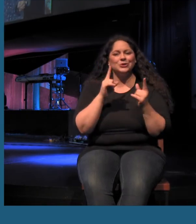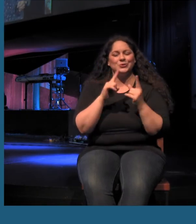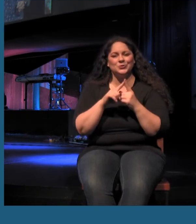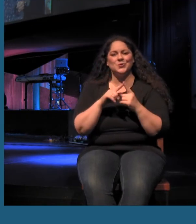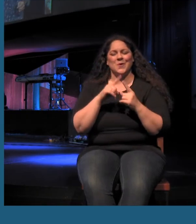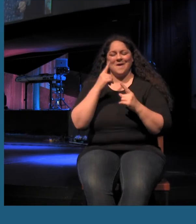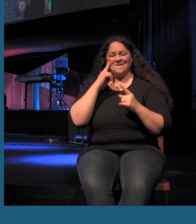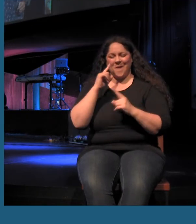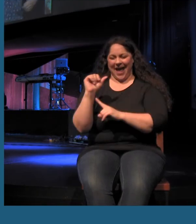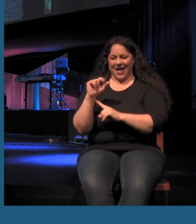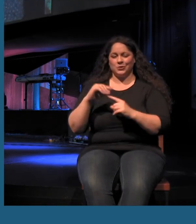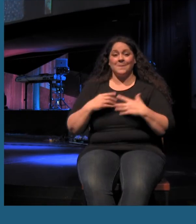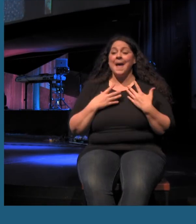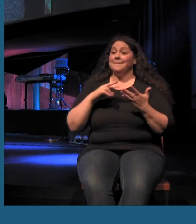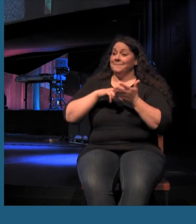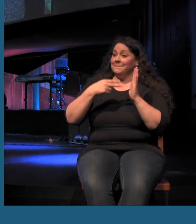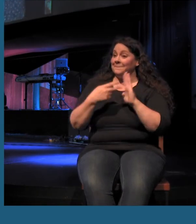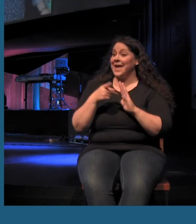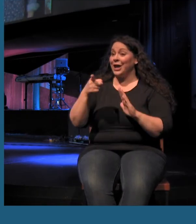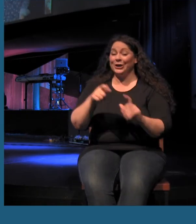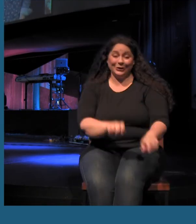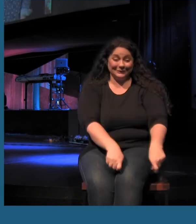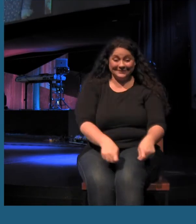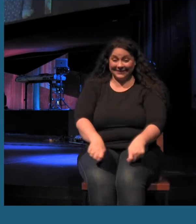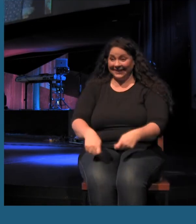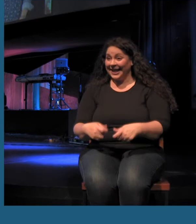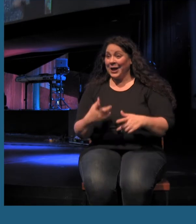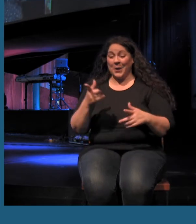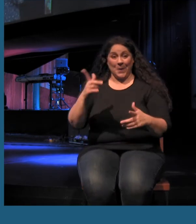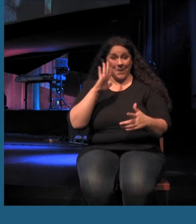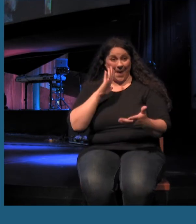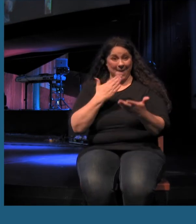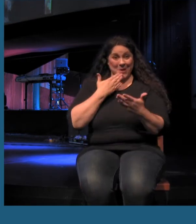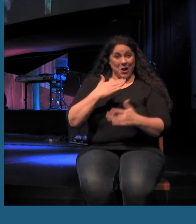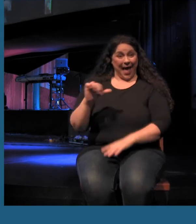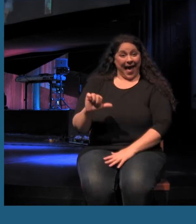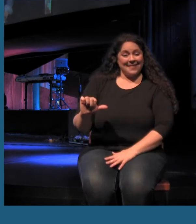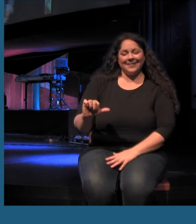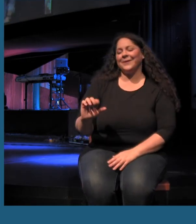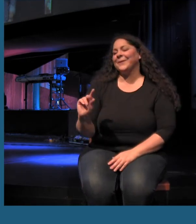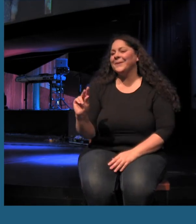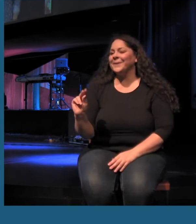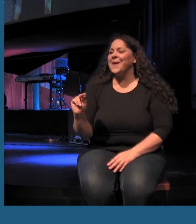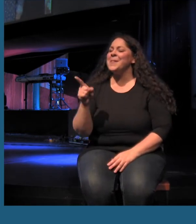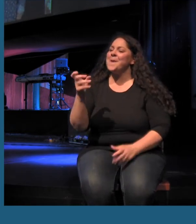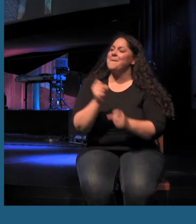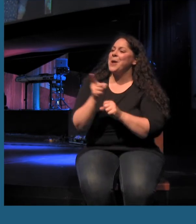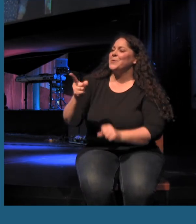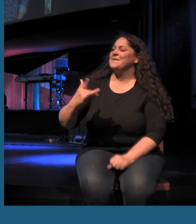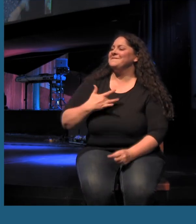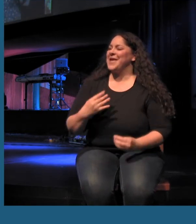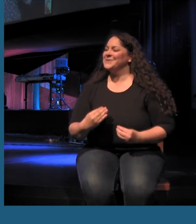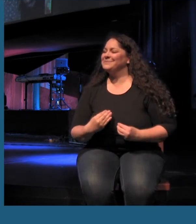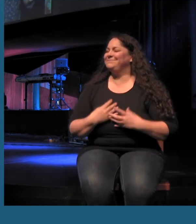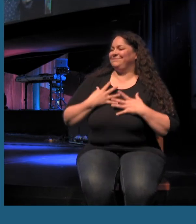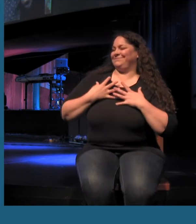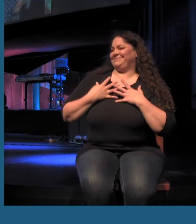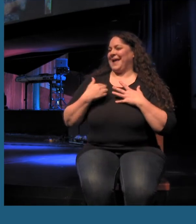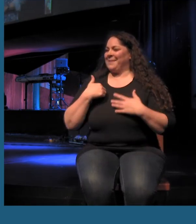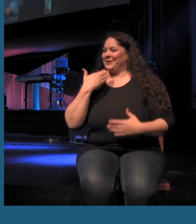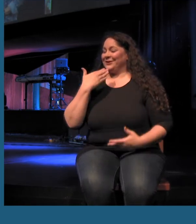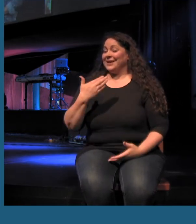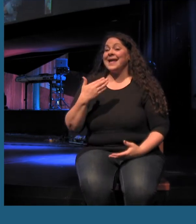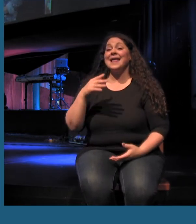an athlete. Not guaranteeing that you're going to be a good athlete, but they want you to make you feel like you're a good athlete. And last year